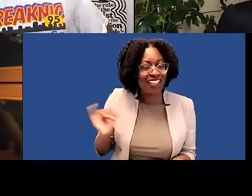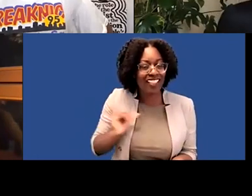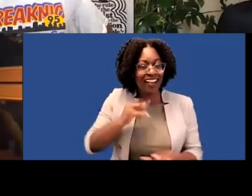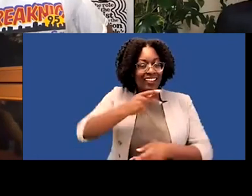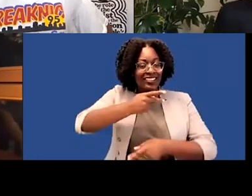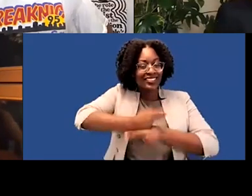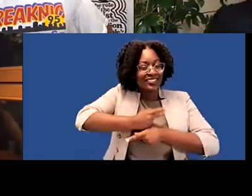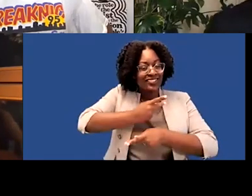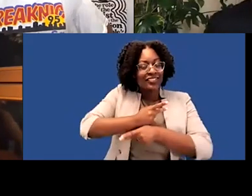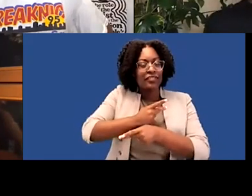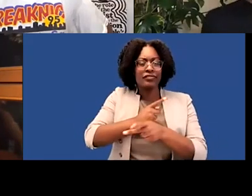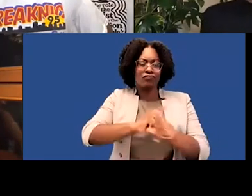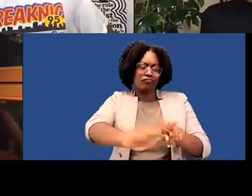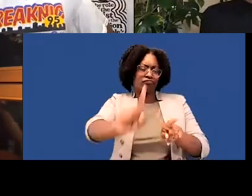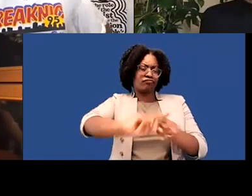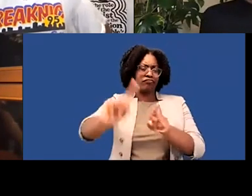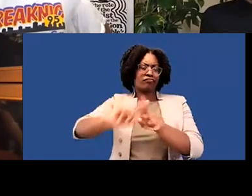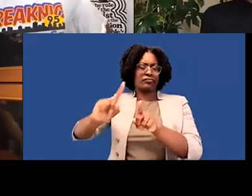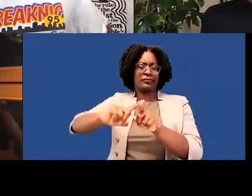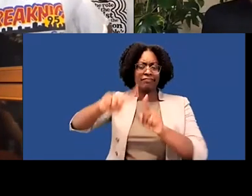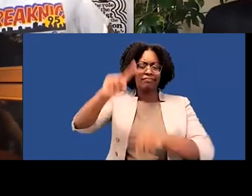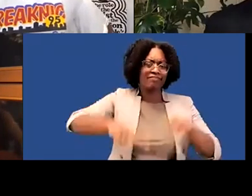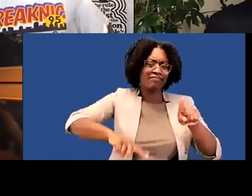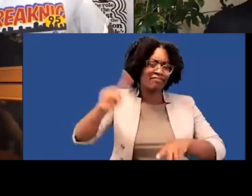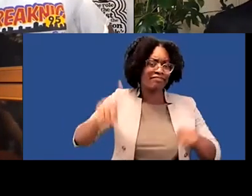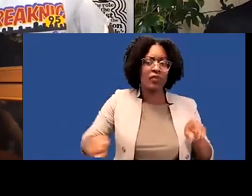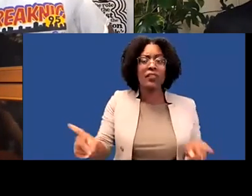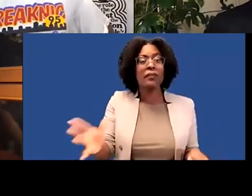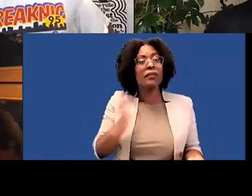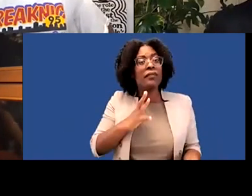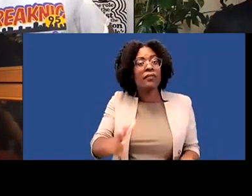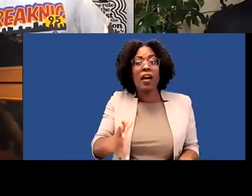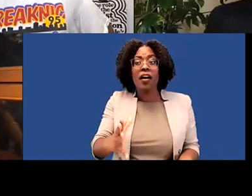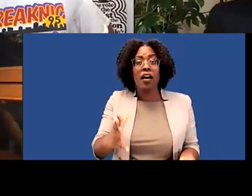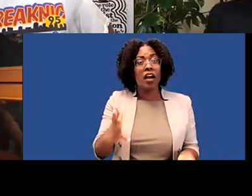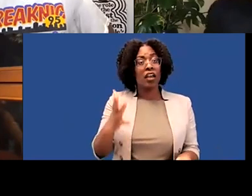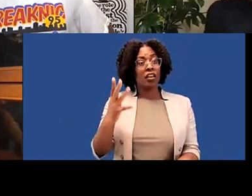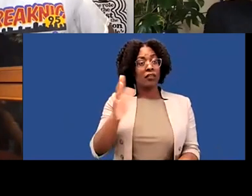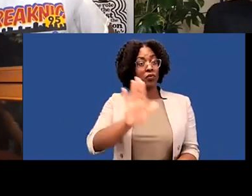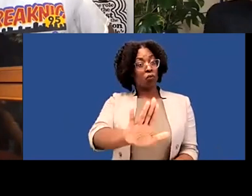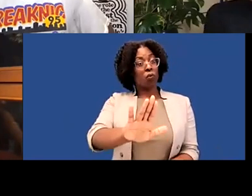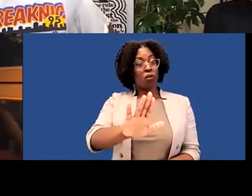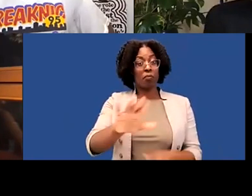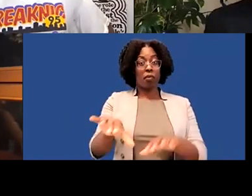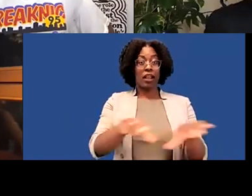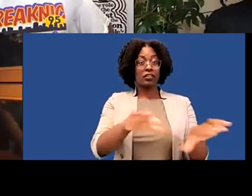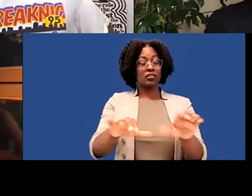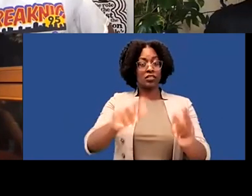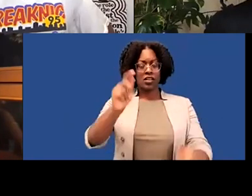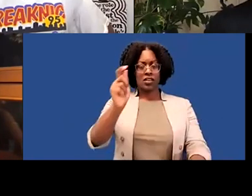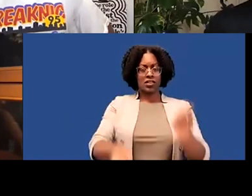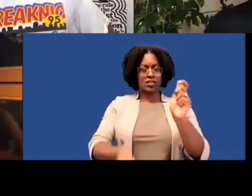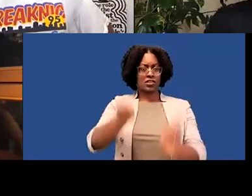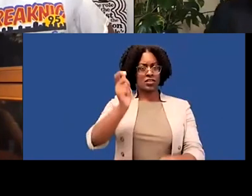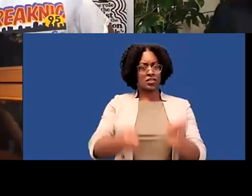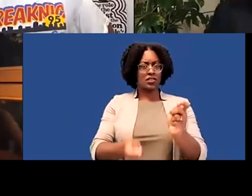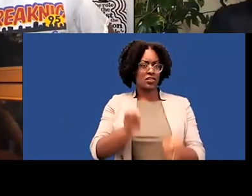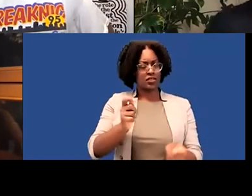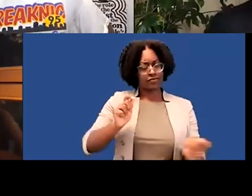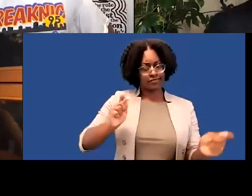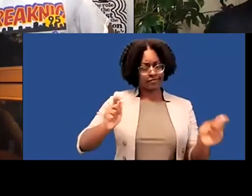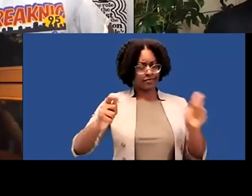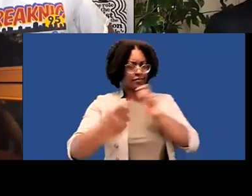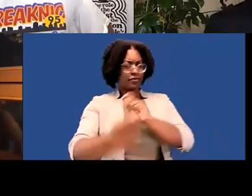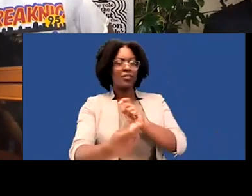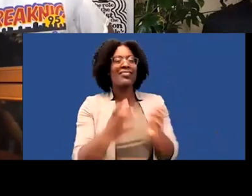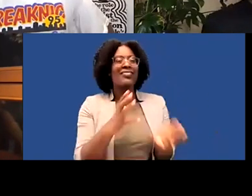messiness. I embrace that it is not static. And I also embrace that self-care doesn't